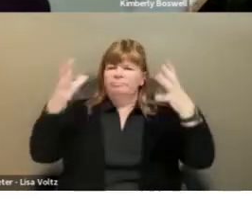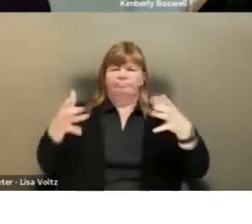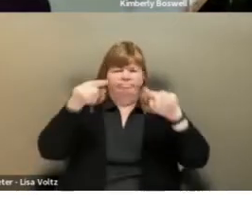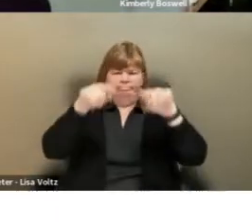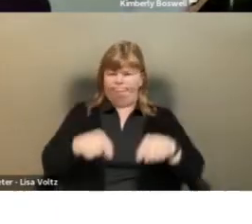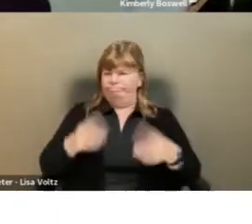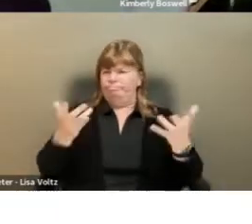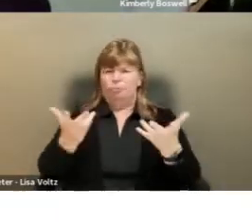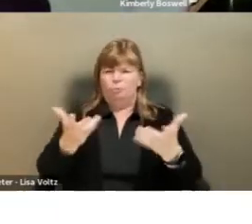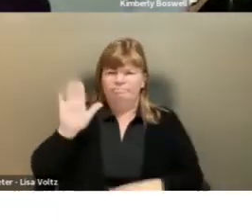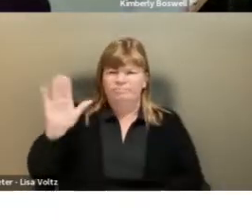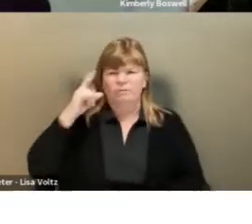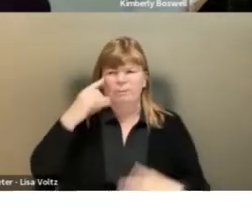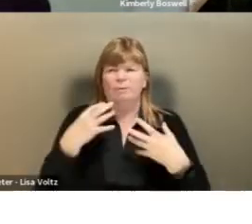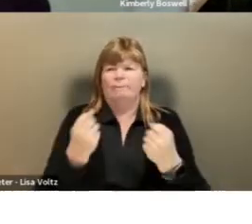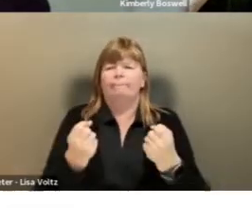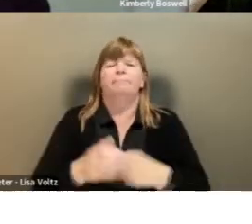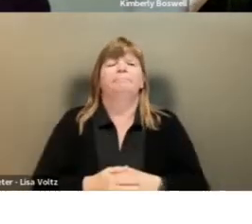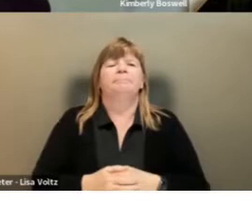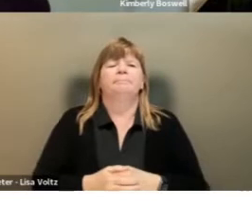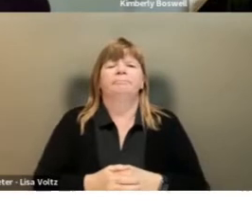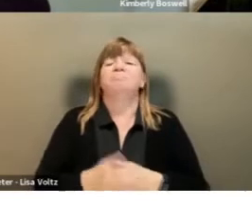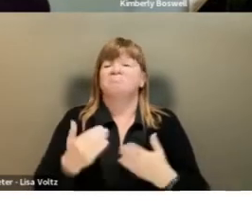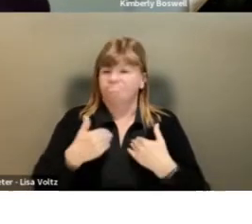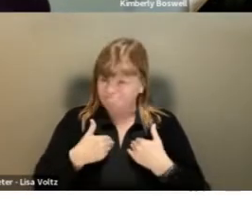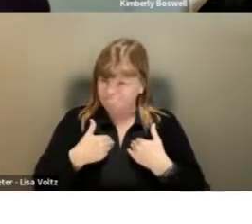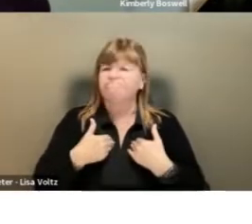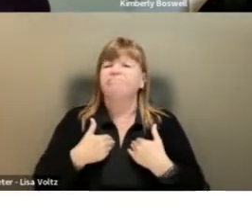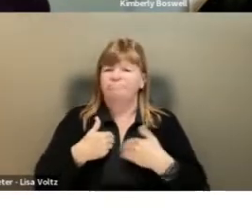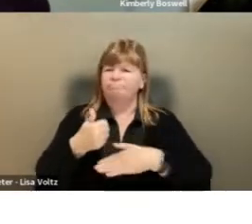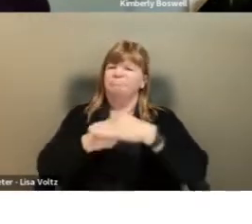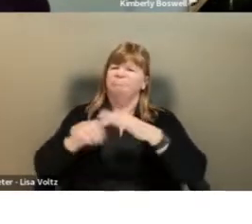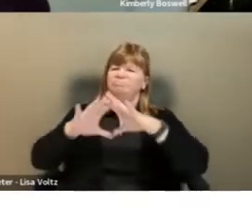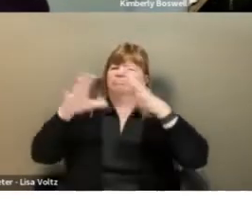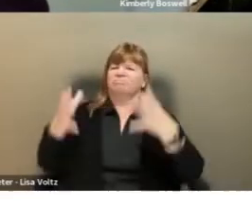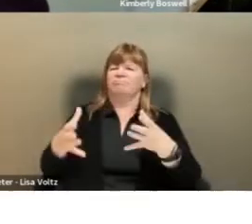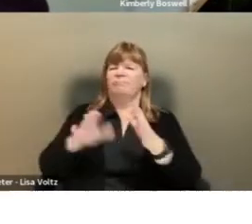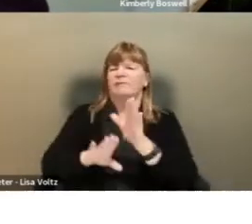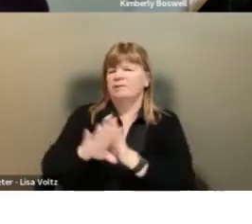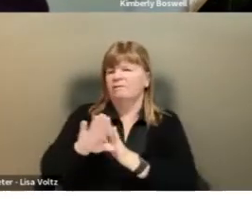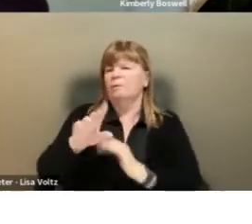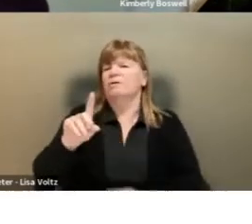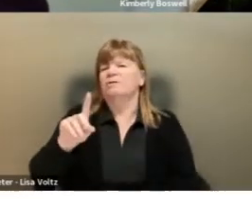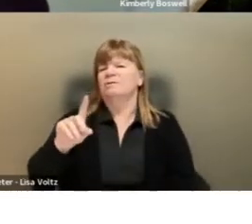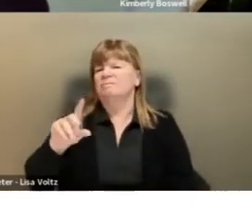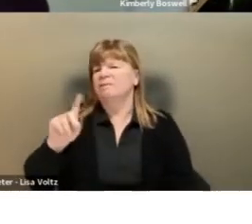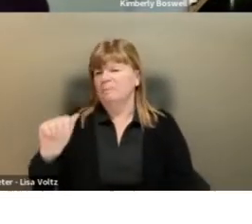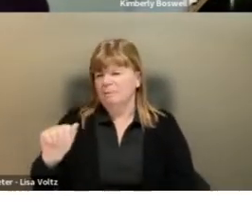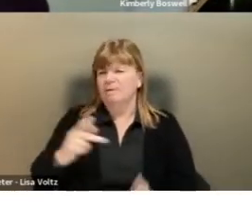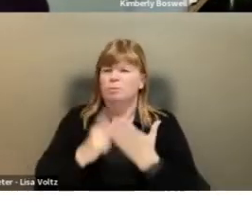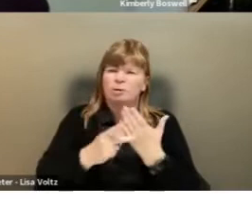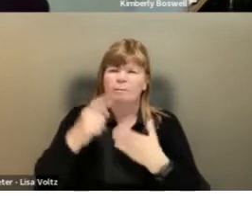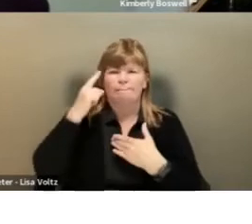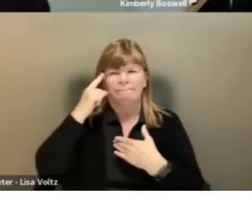Alabama Department of Mental Health. We do have under our umbrella the Developmental Disabilities Program, the Mental